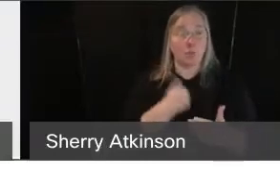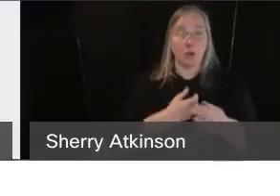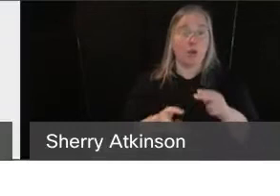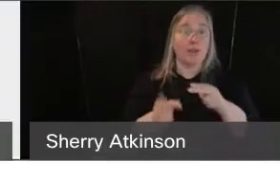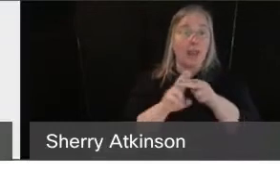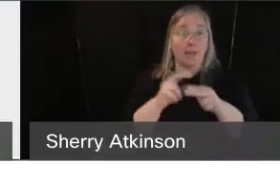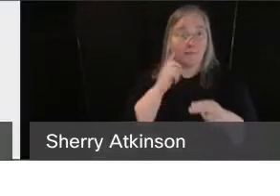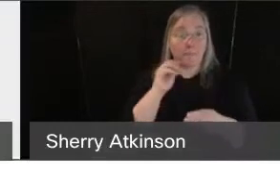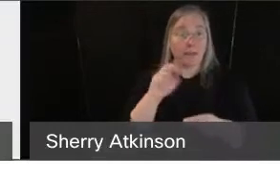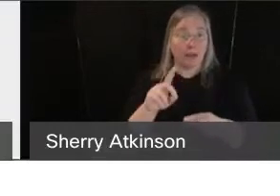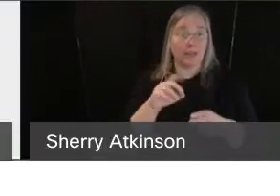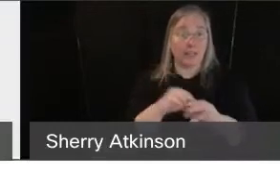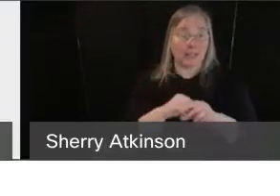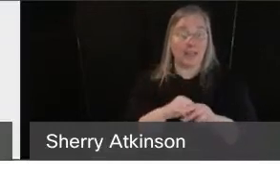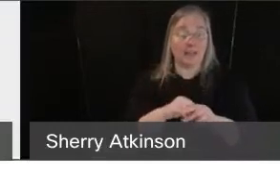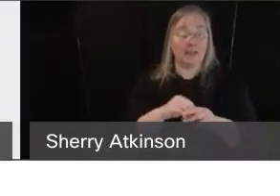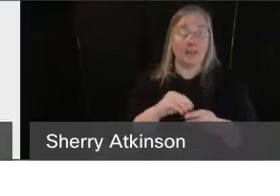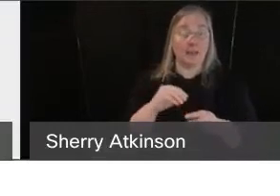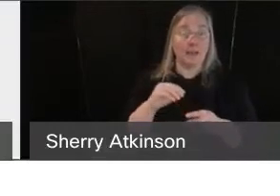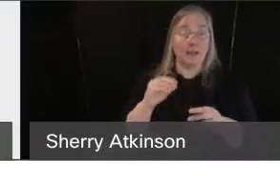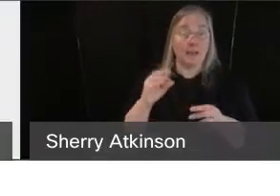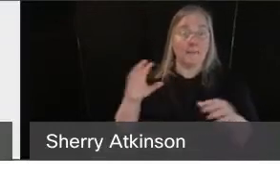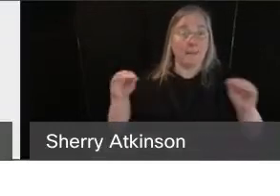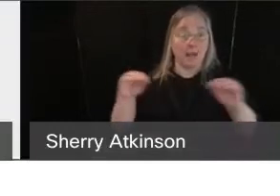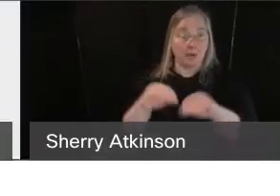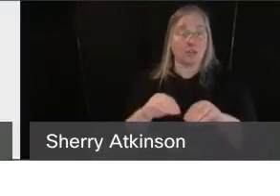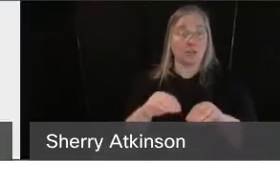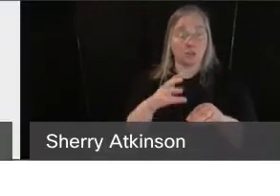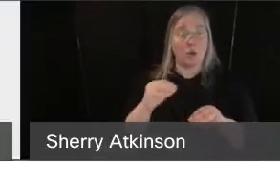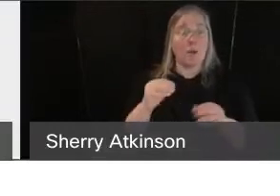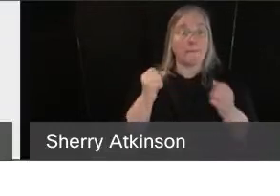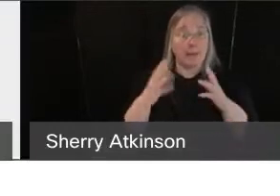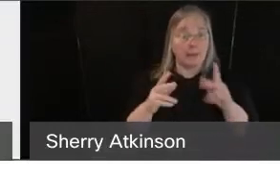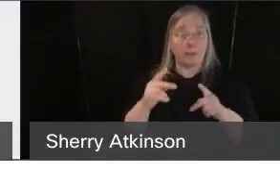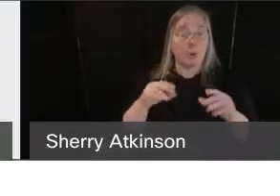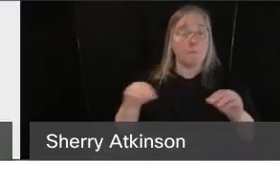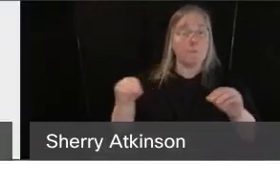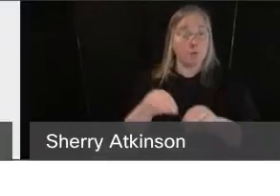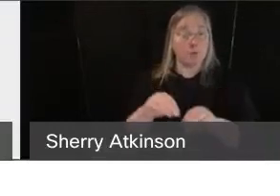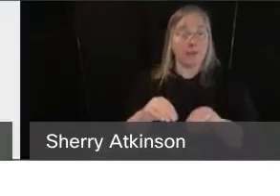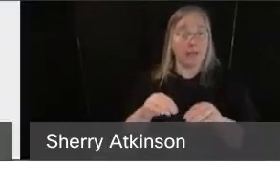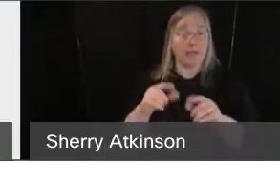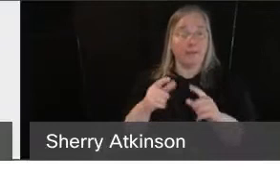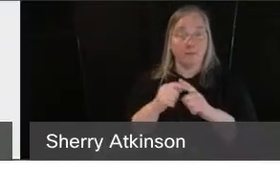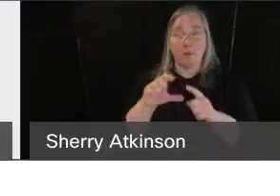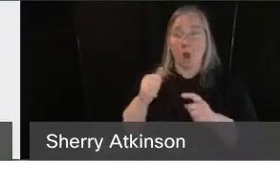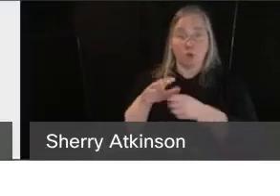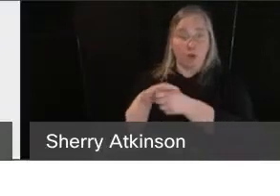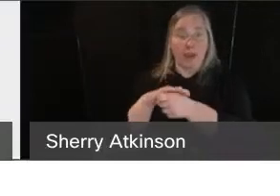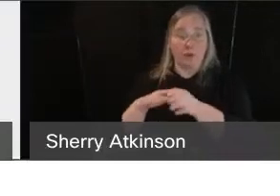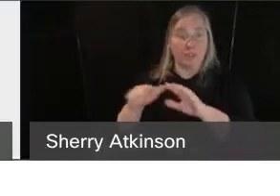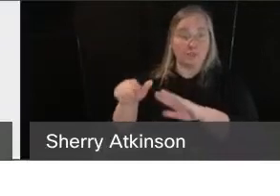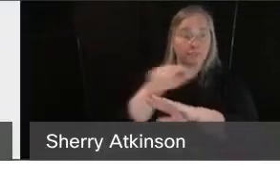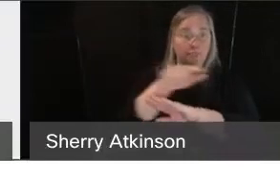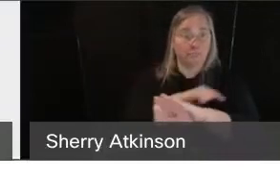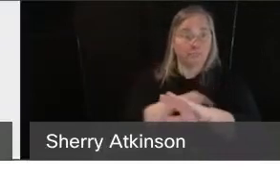migration. So a lot of the people moving into the county are moving into Howard County from neighboring jurisdictions. and we're losing in terms of